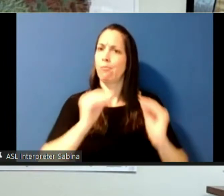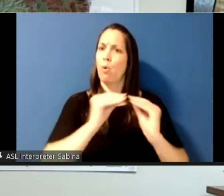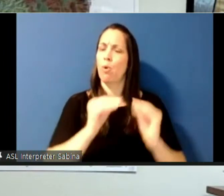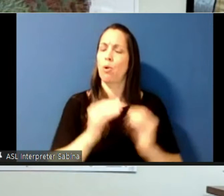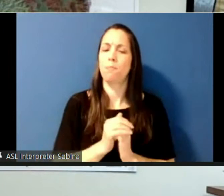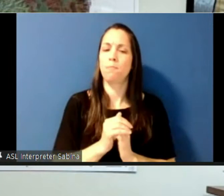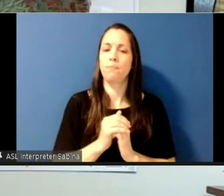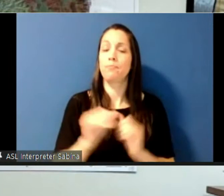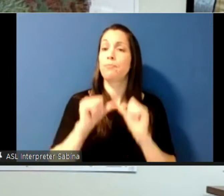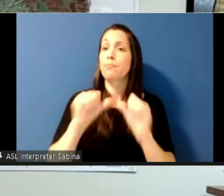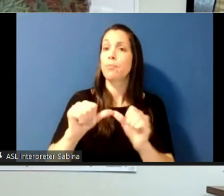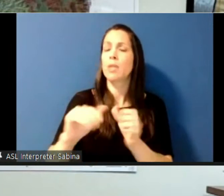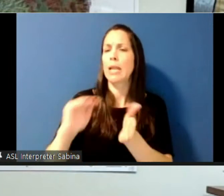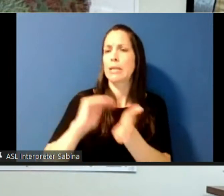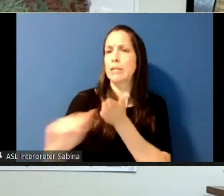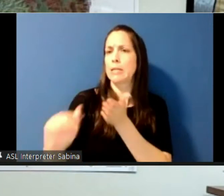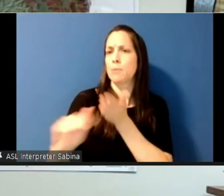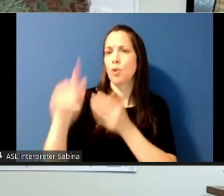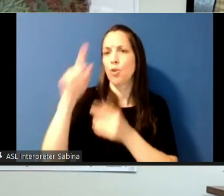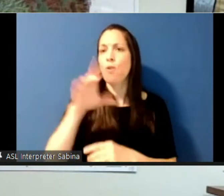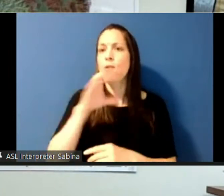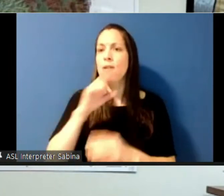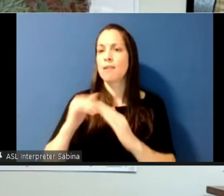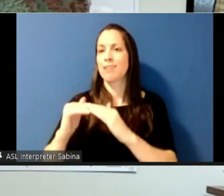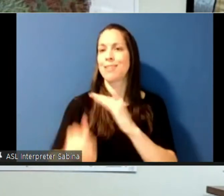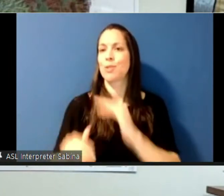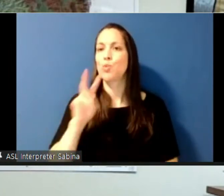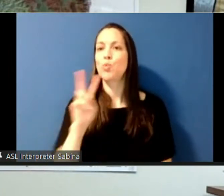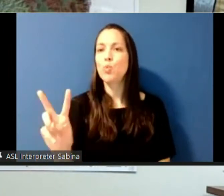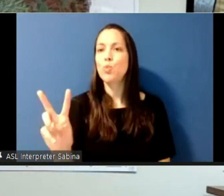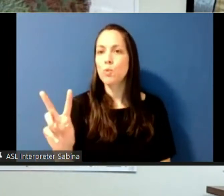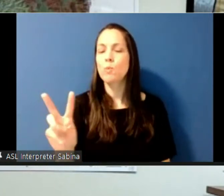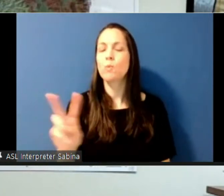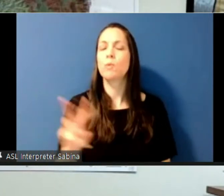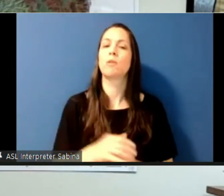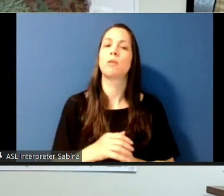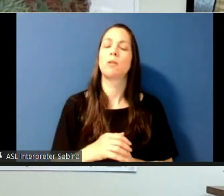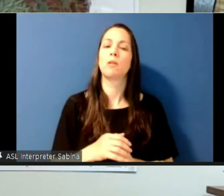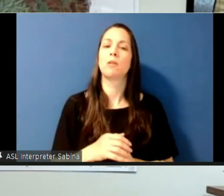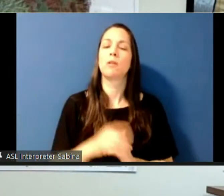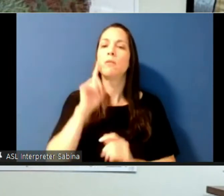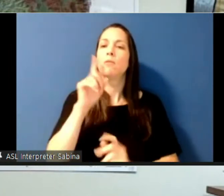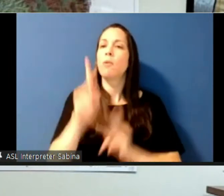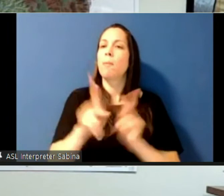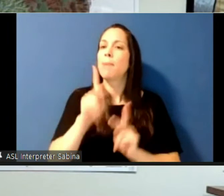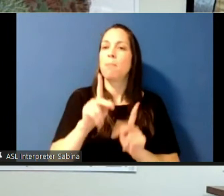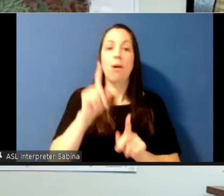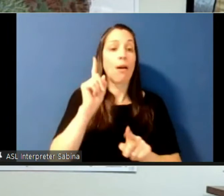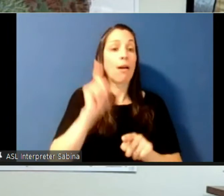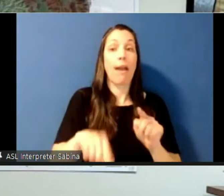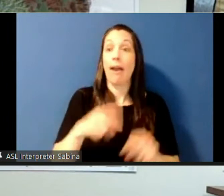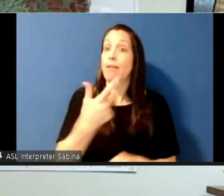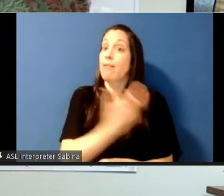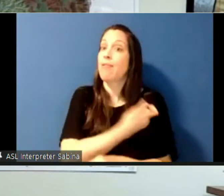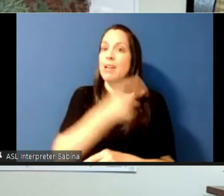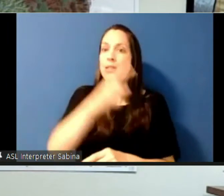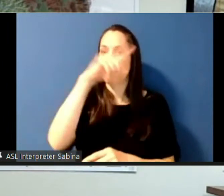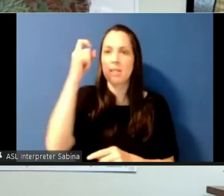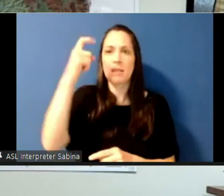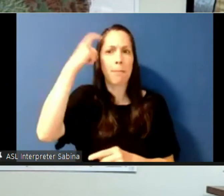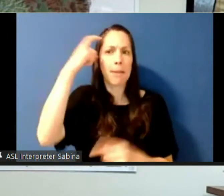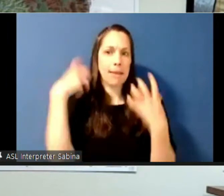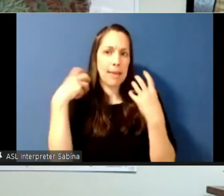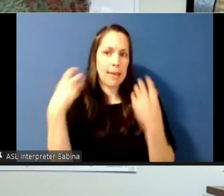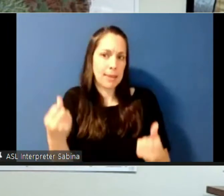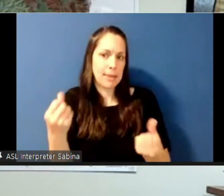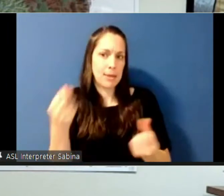for those under 2 years old, for those who cannot get vaccinated because of medical or mental health reasons, and